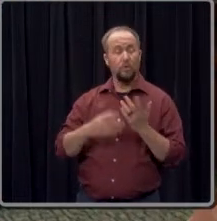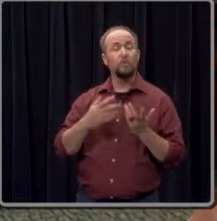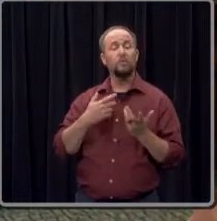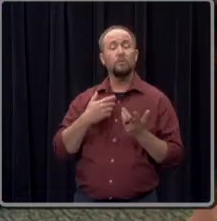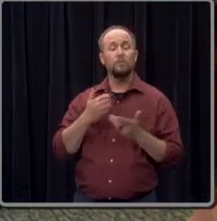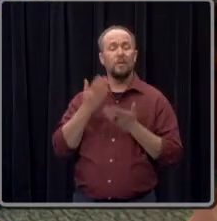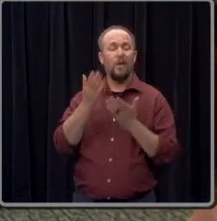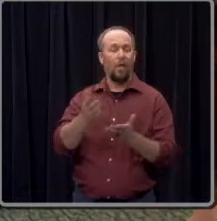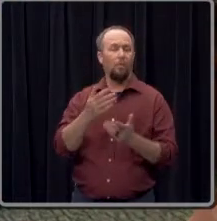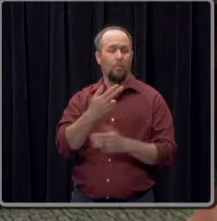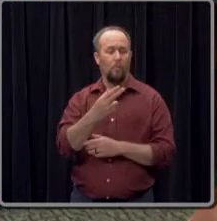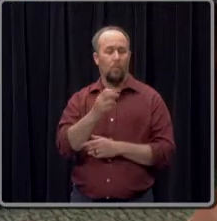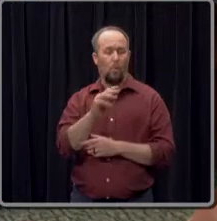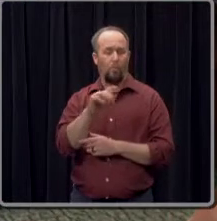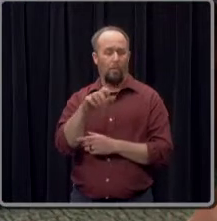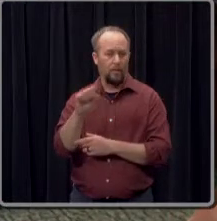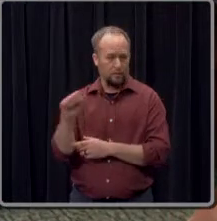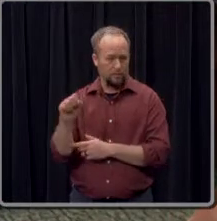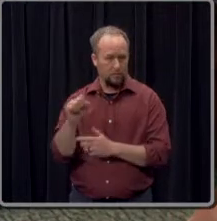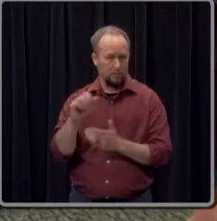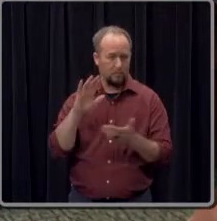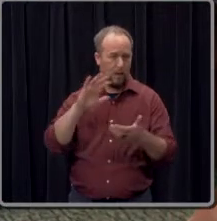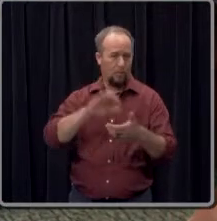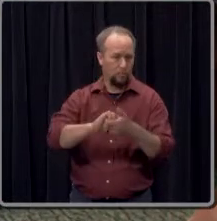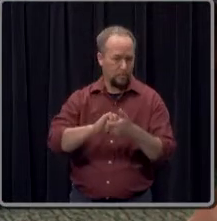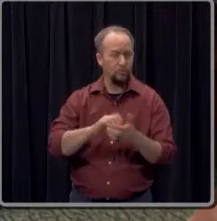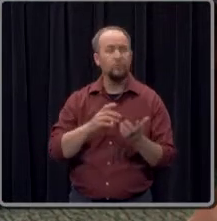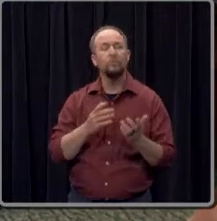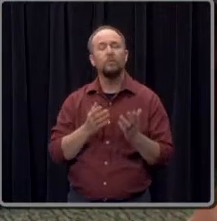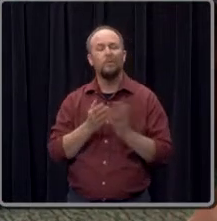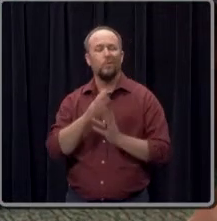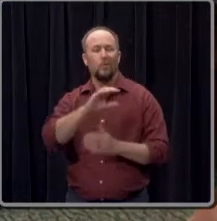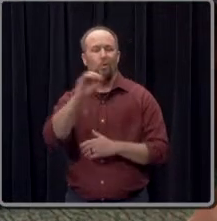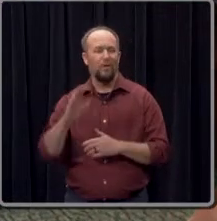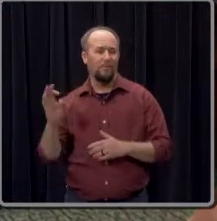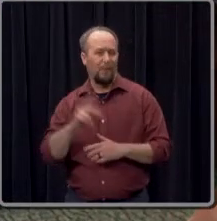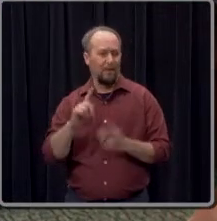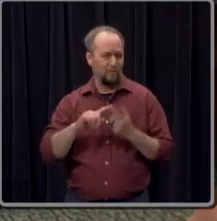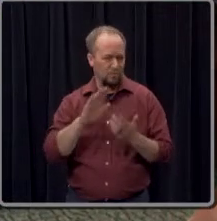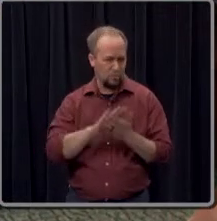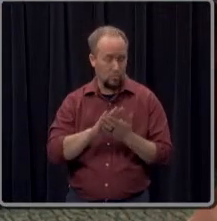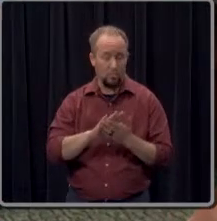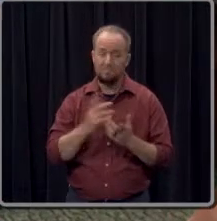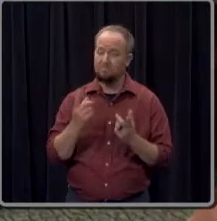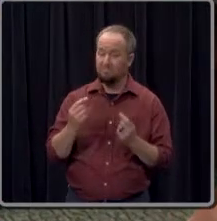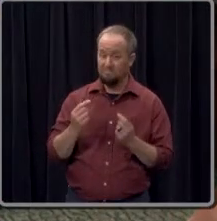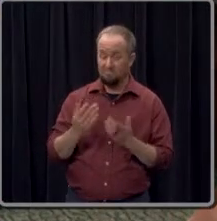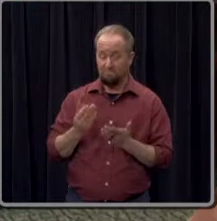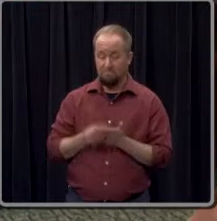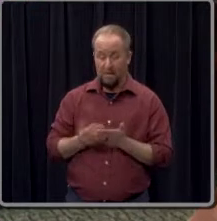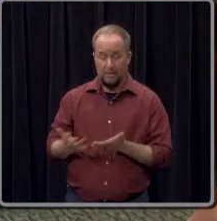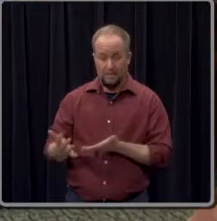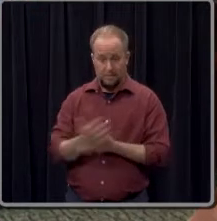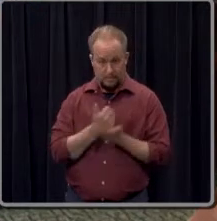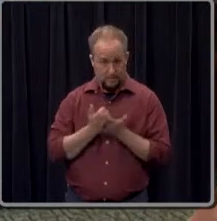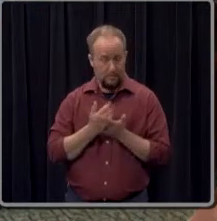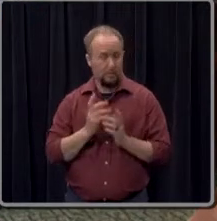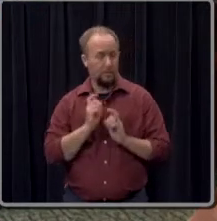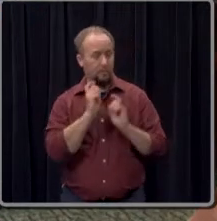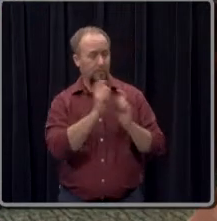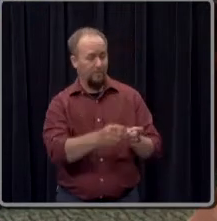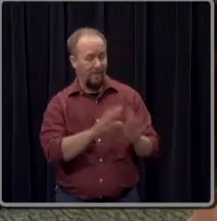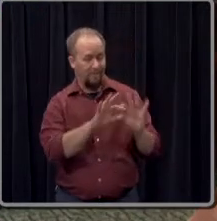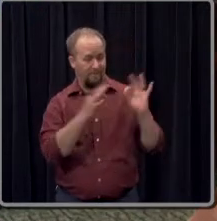homeless outreach through the annual Back to School outreach. Junior Service League members raise funds to provide McKinney-Vento families